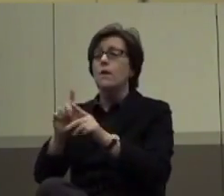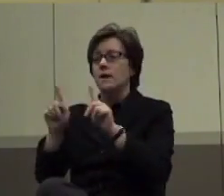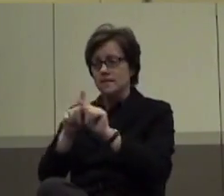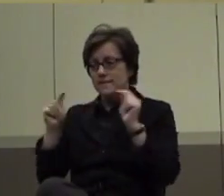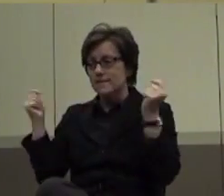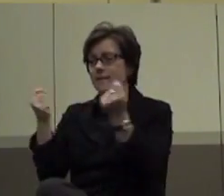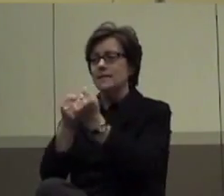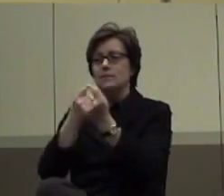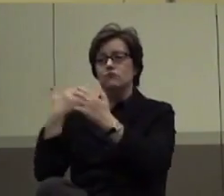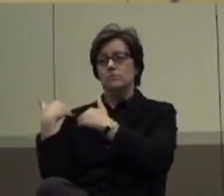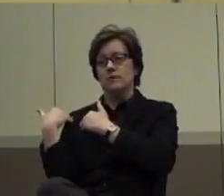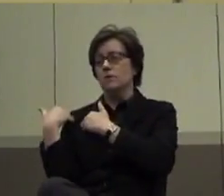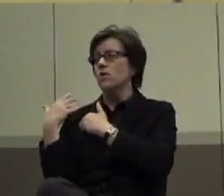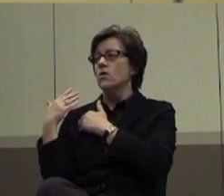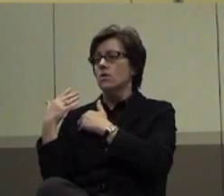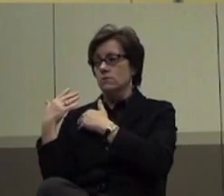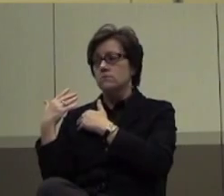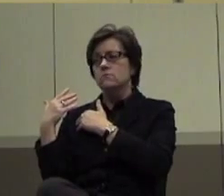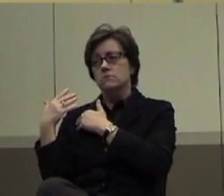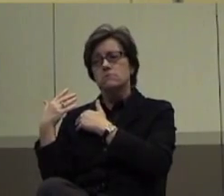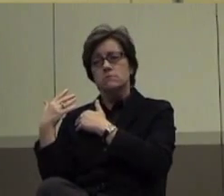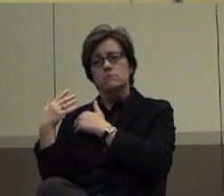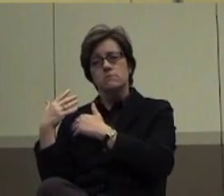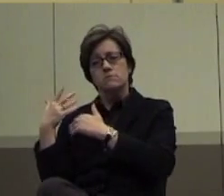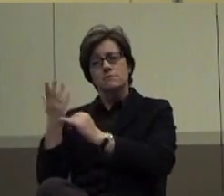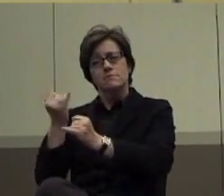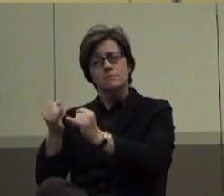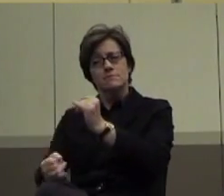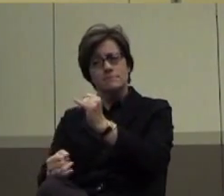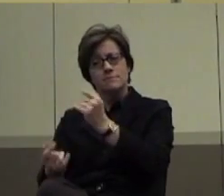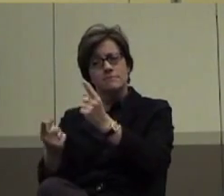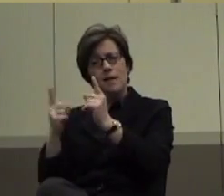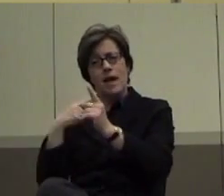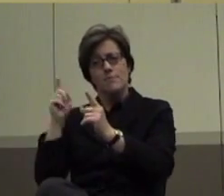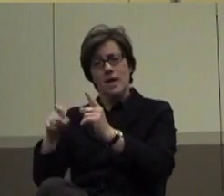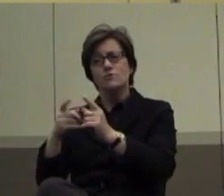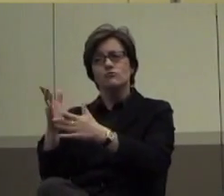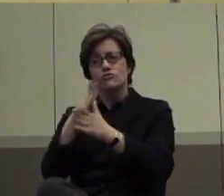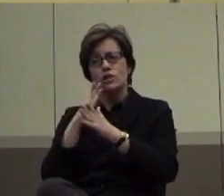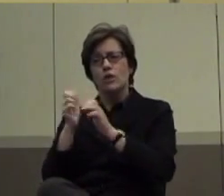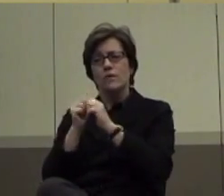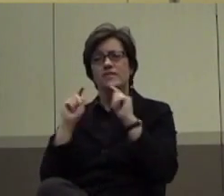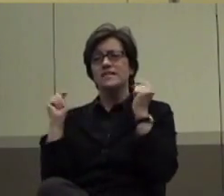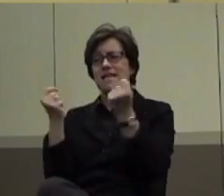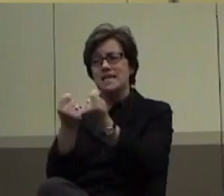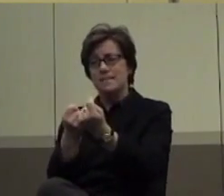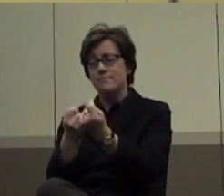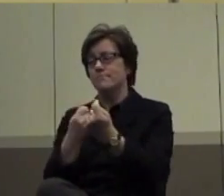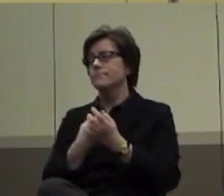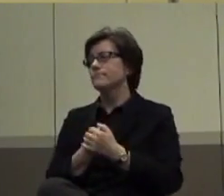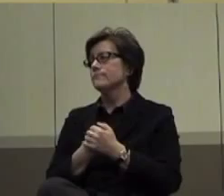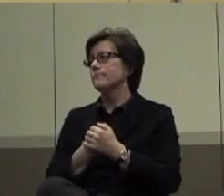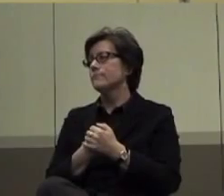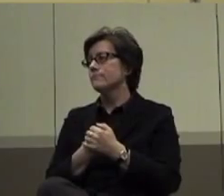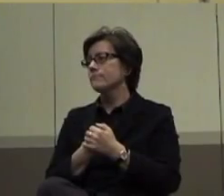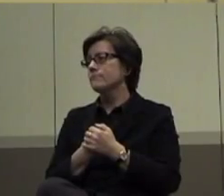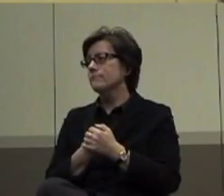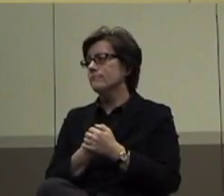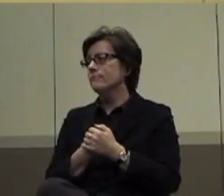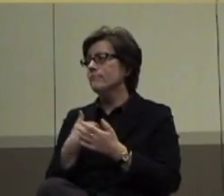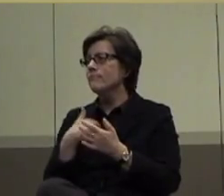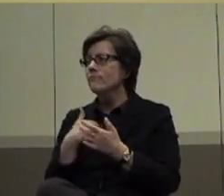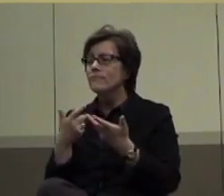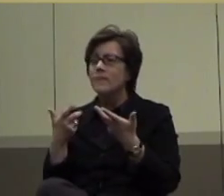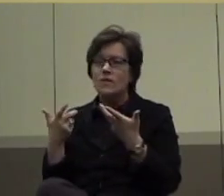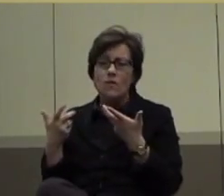a team responsibility. Ultimately, I'm going to have to share the information with the team, all right? So what I don't want to go in and